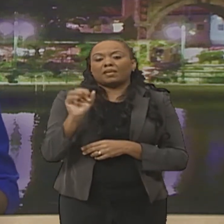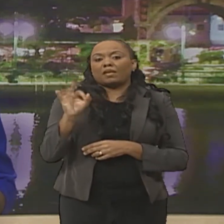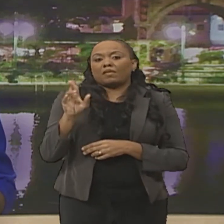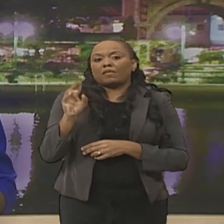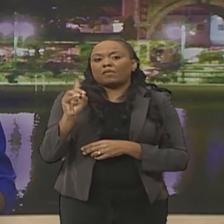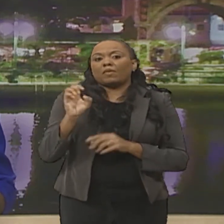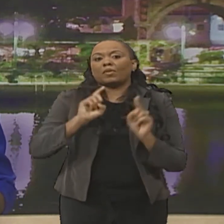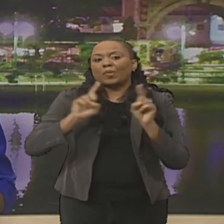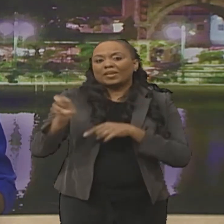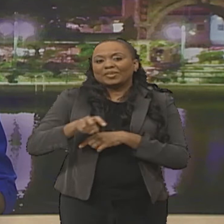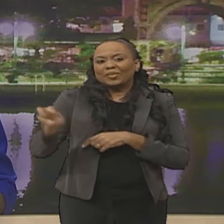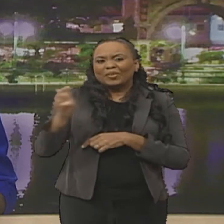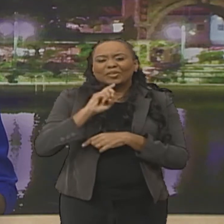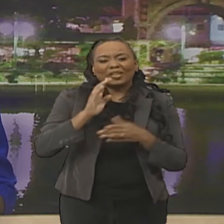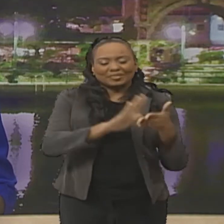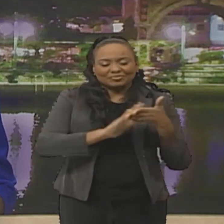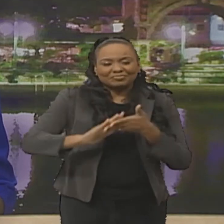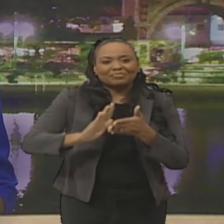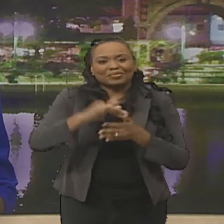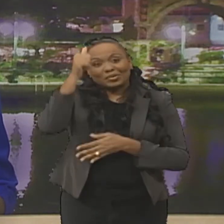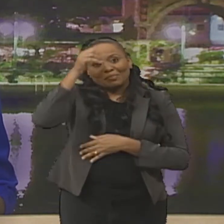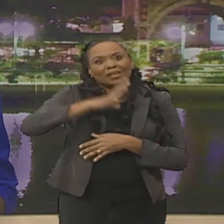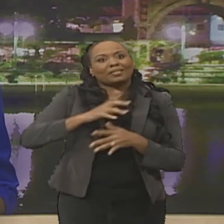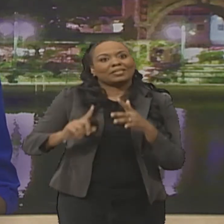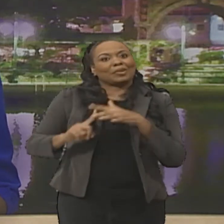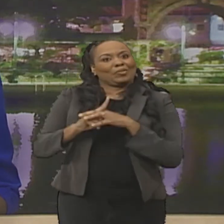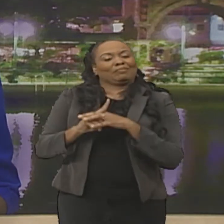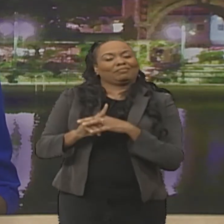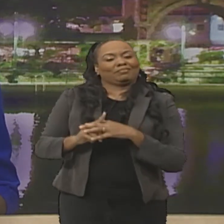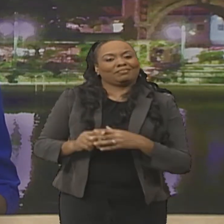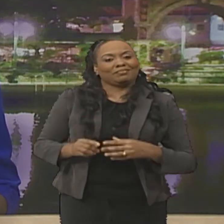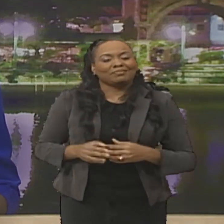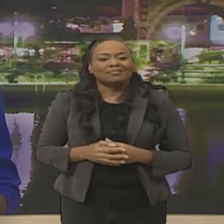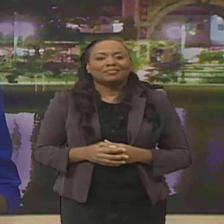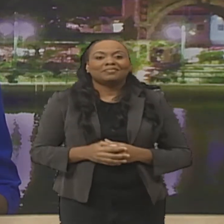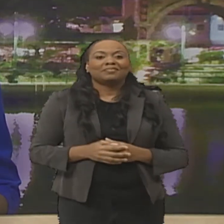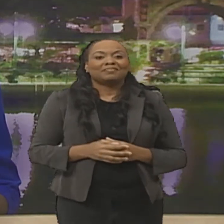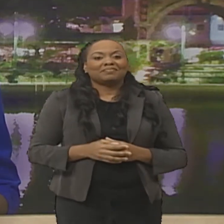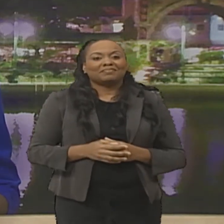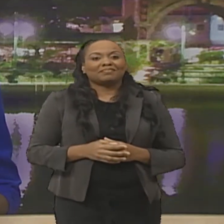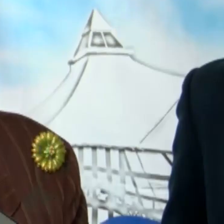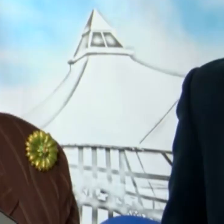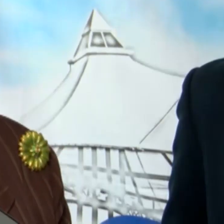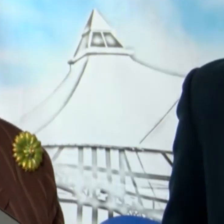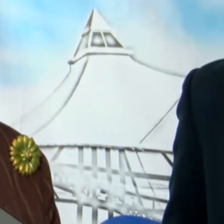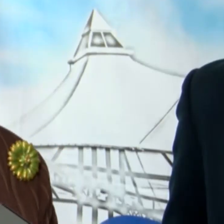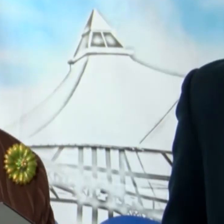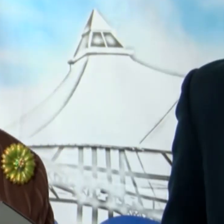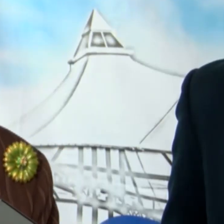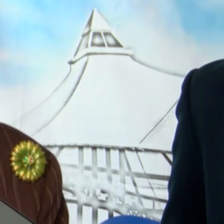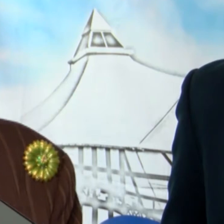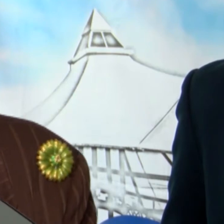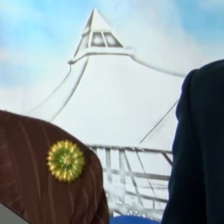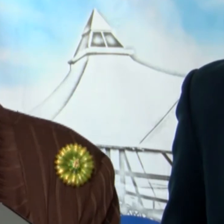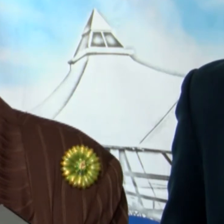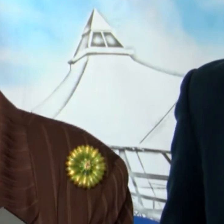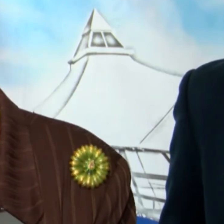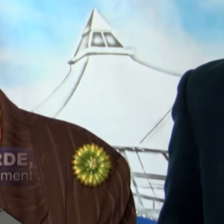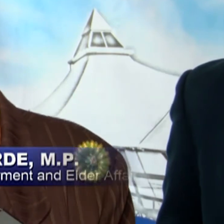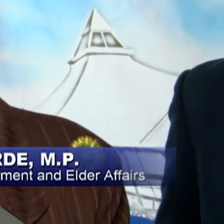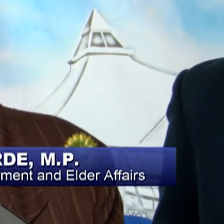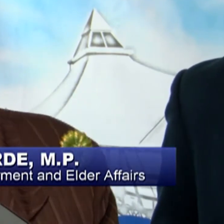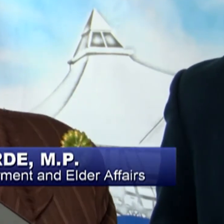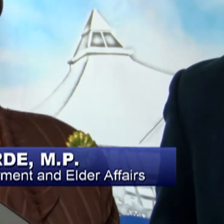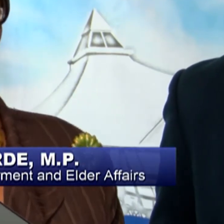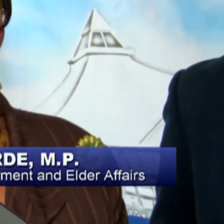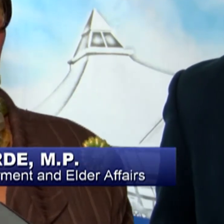and she commended many of the males for showing up. What blesses my heart this morning more than anything else,